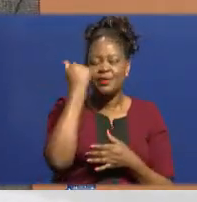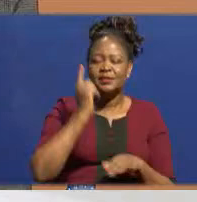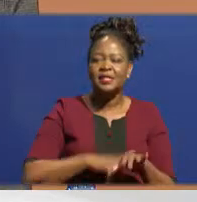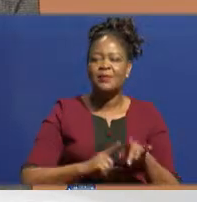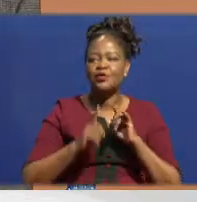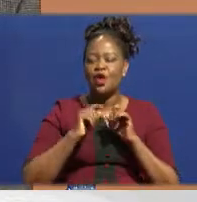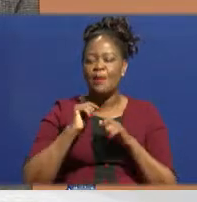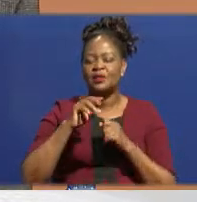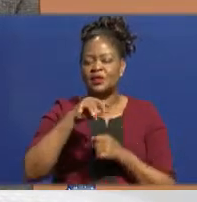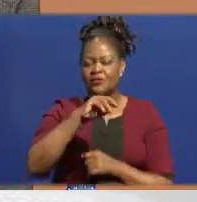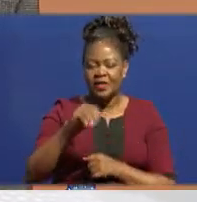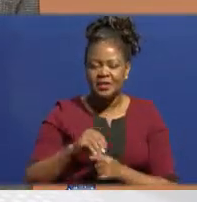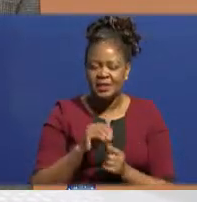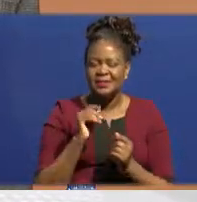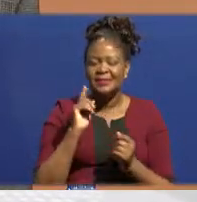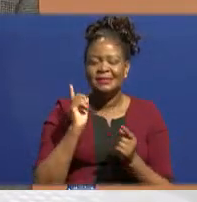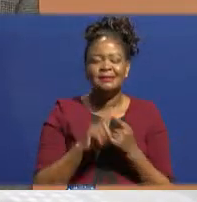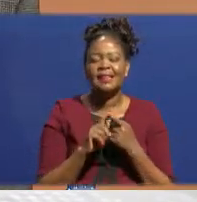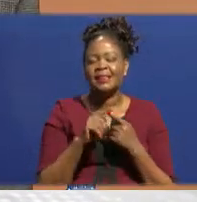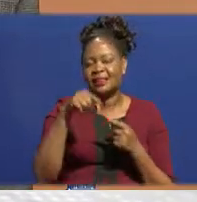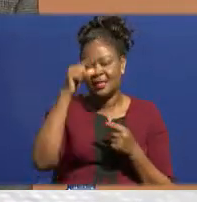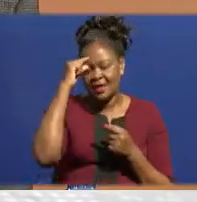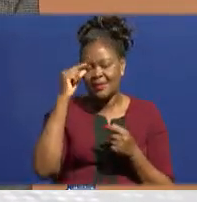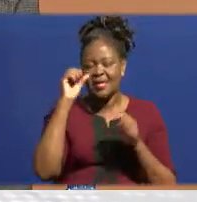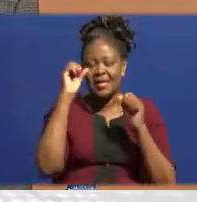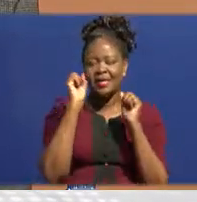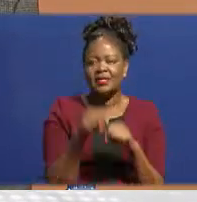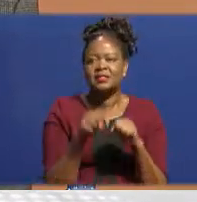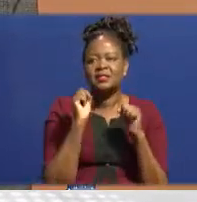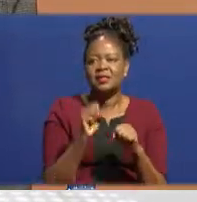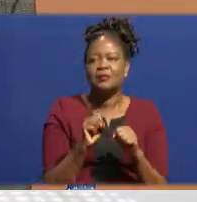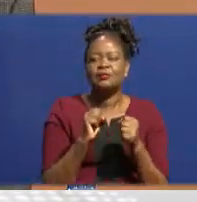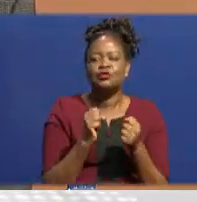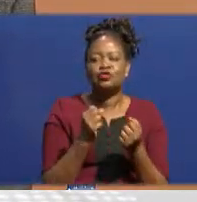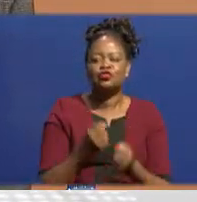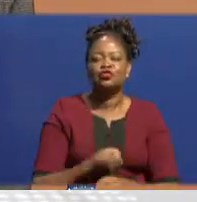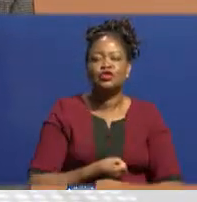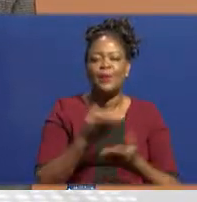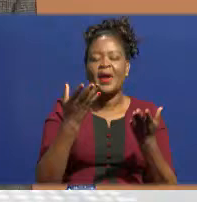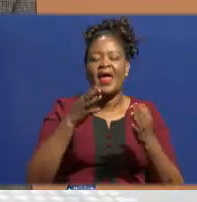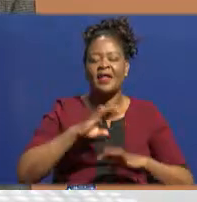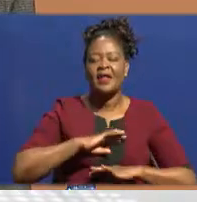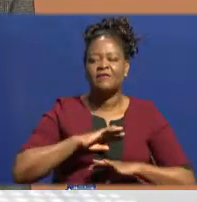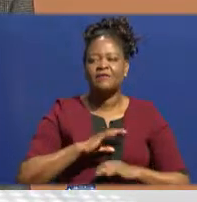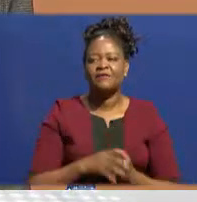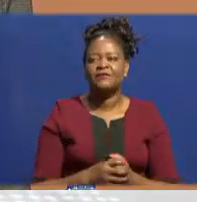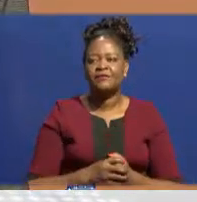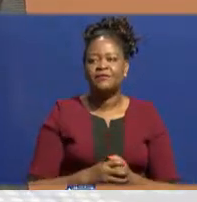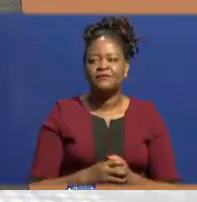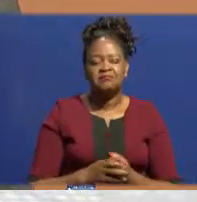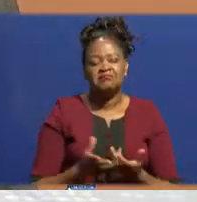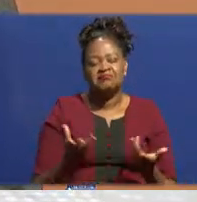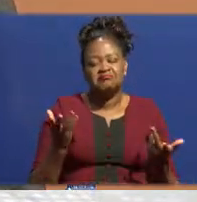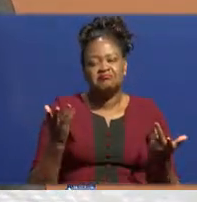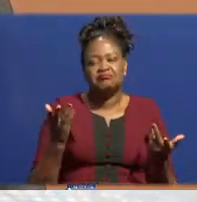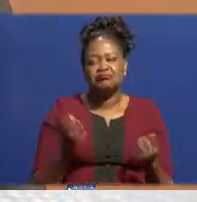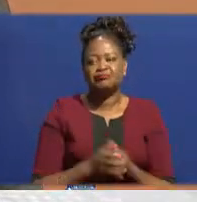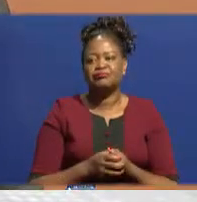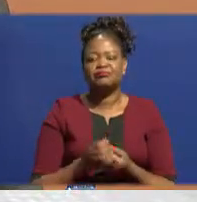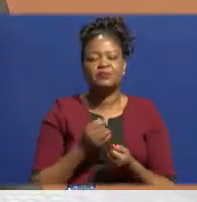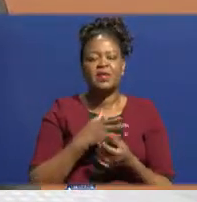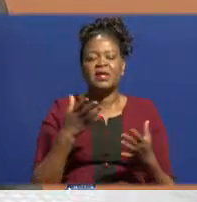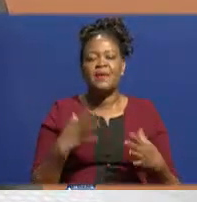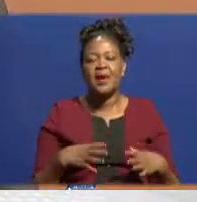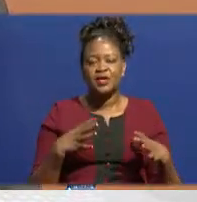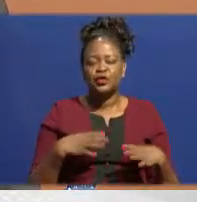talk about this fertilizer, unless the government is able to supply enough, otherwise,